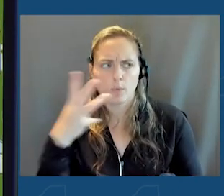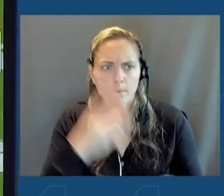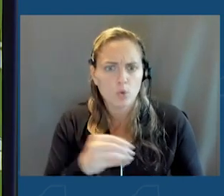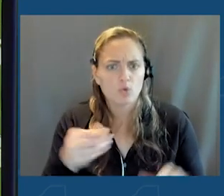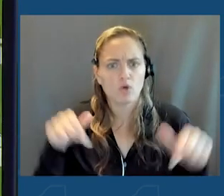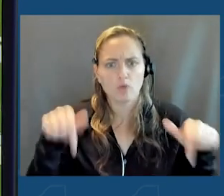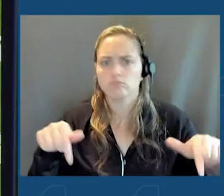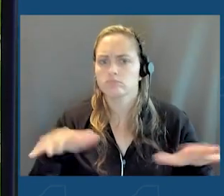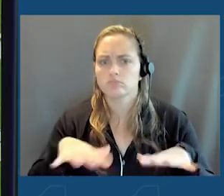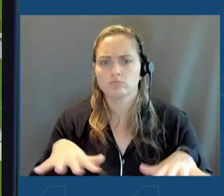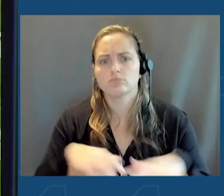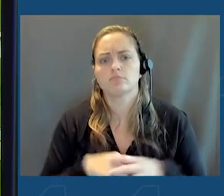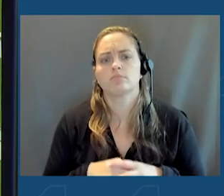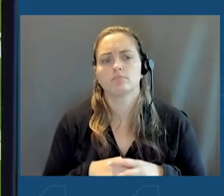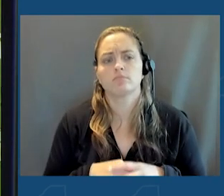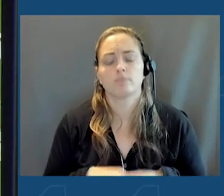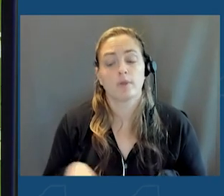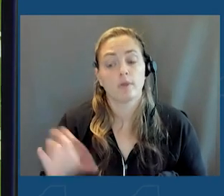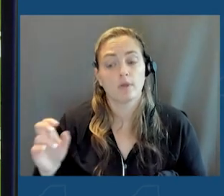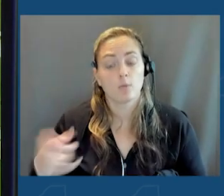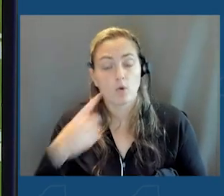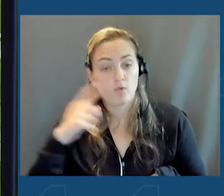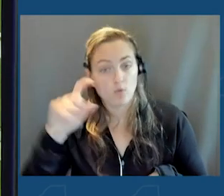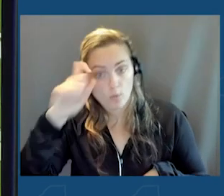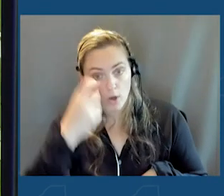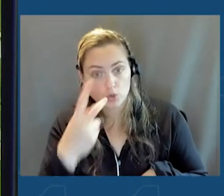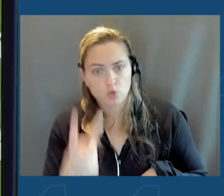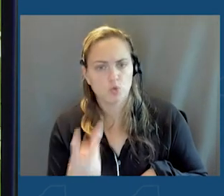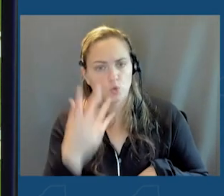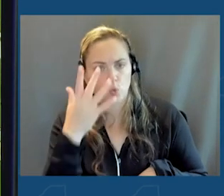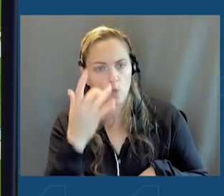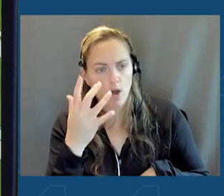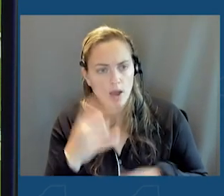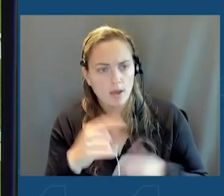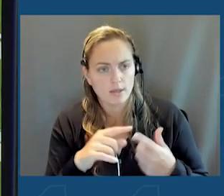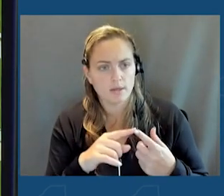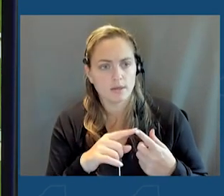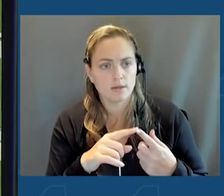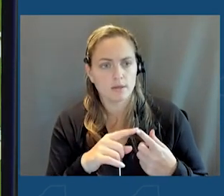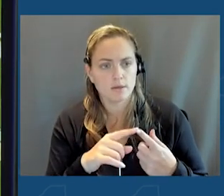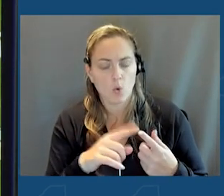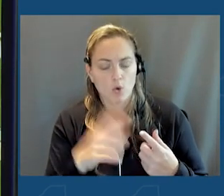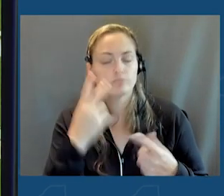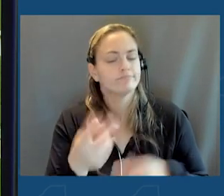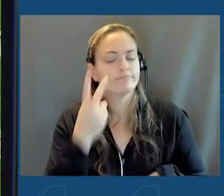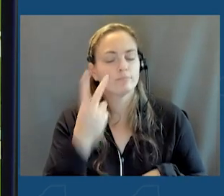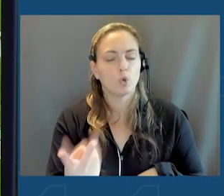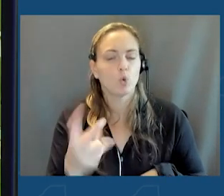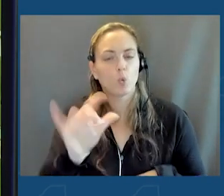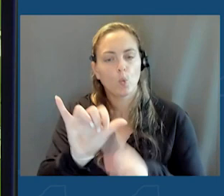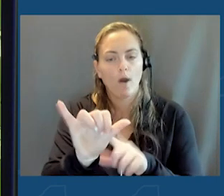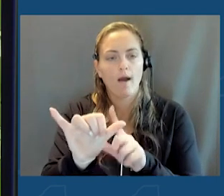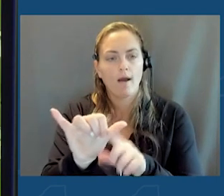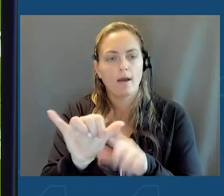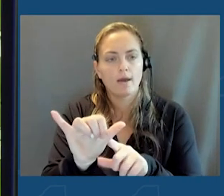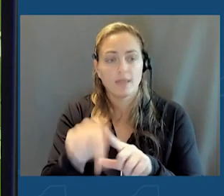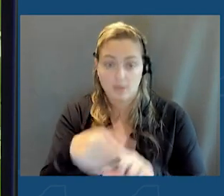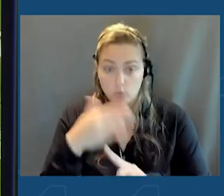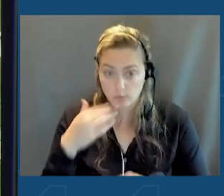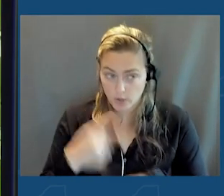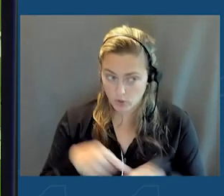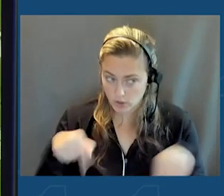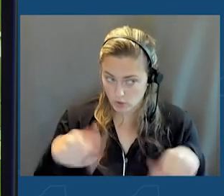Governor, in the borough of the Bronx, we have two Ys, one here in the South Bronx and one further up north, but this one's better, right? Right, Ruben?